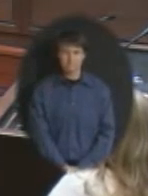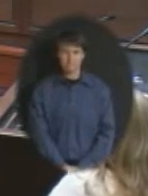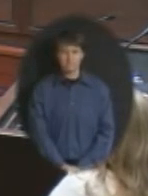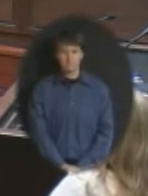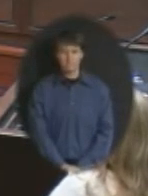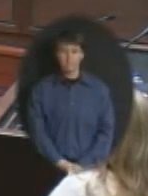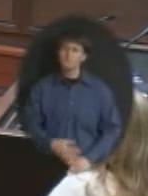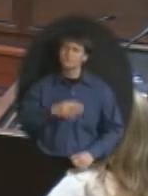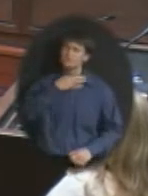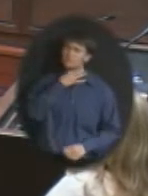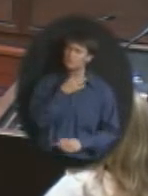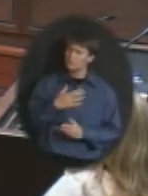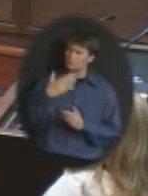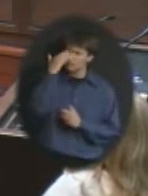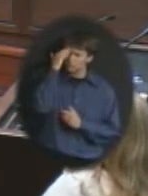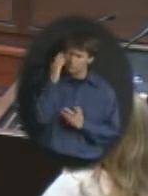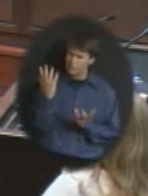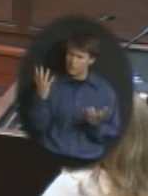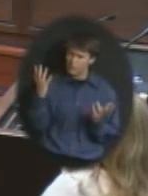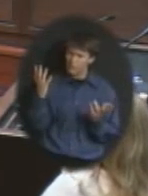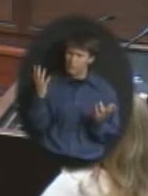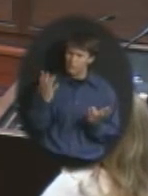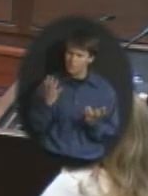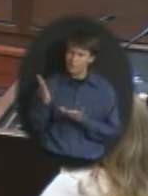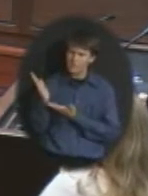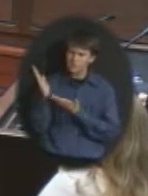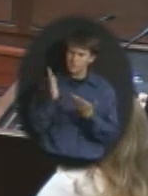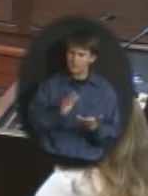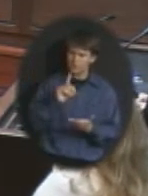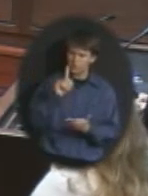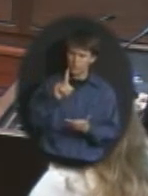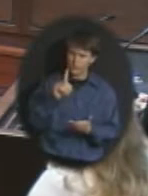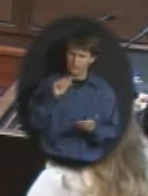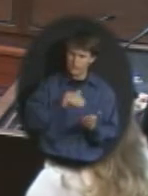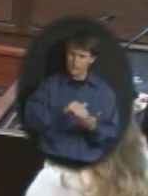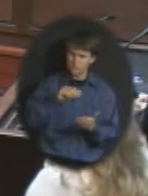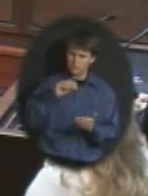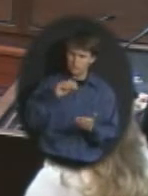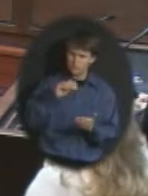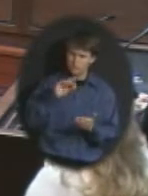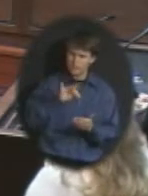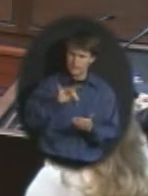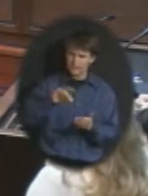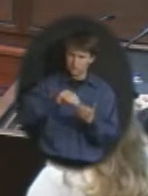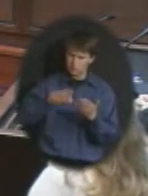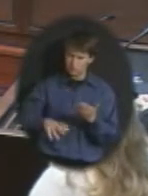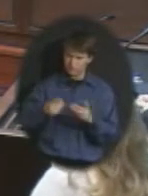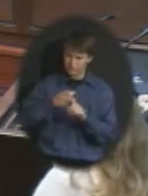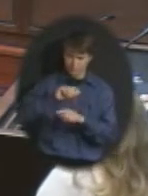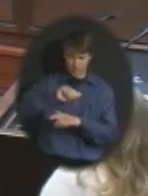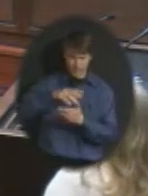And do we know what is bringing this 1,088 from out of state into Olathe?